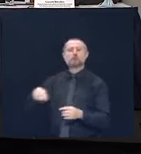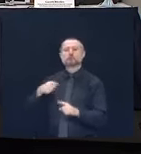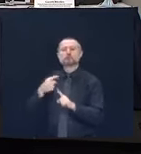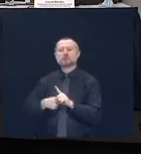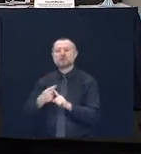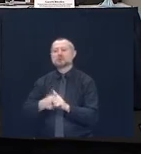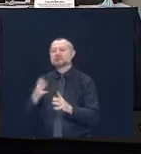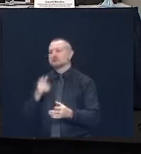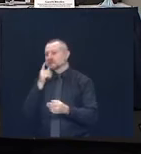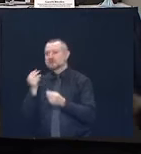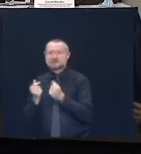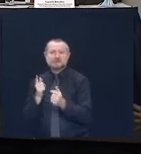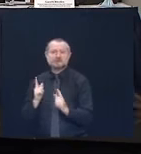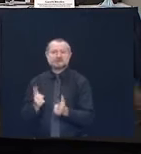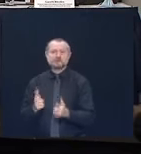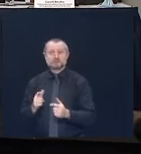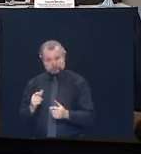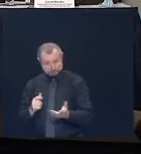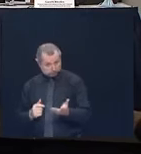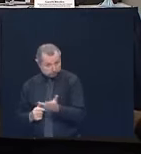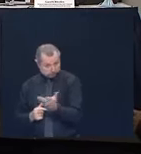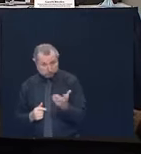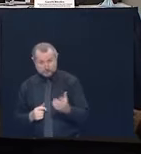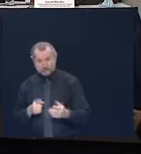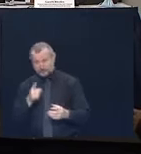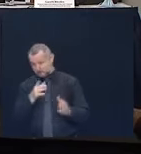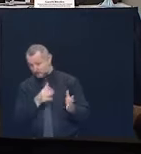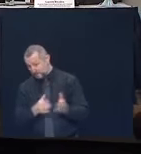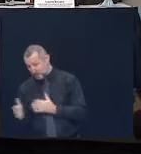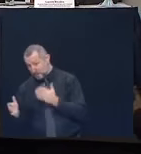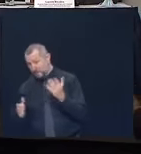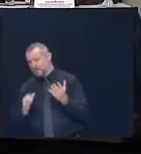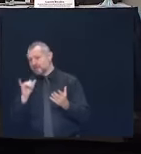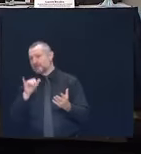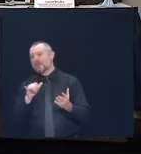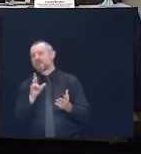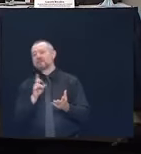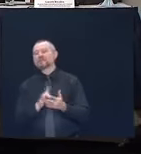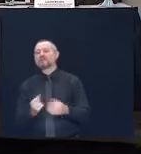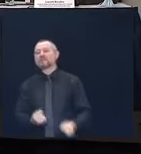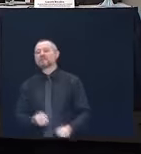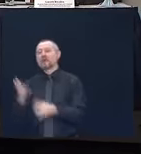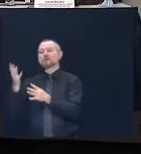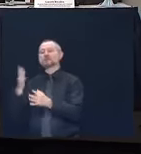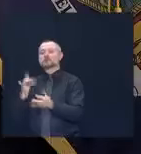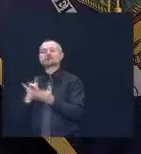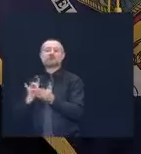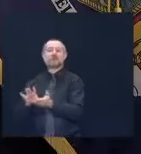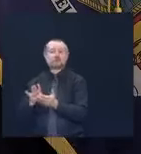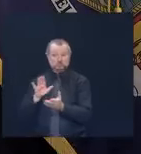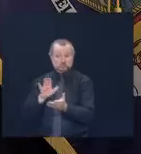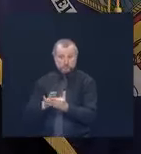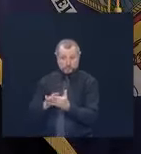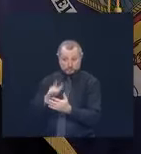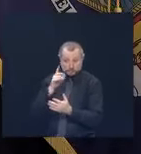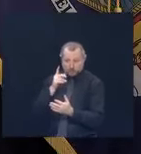you considering widening any eviction protections now that cases are rising again?